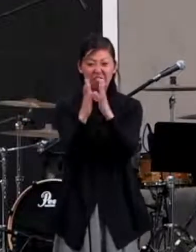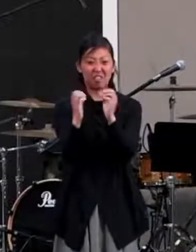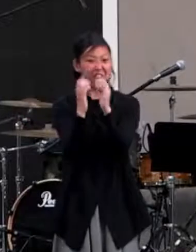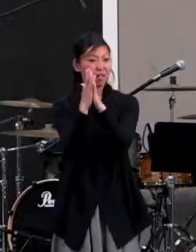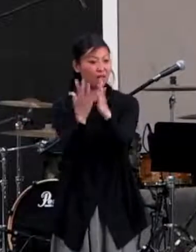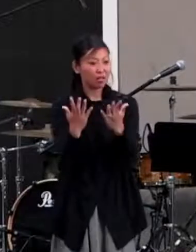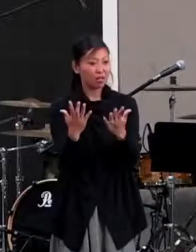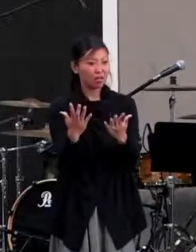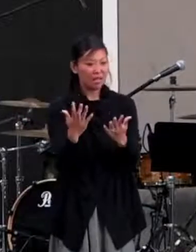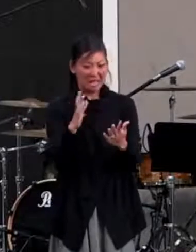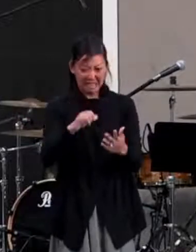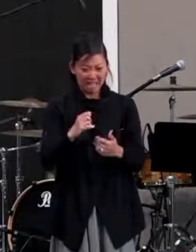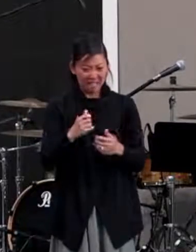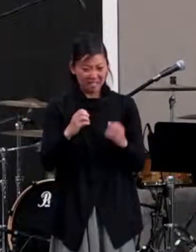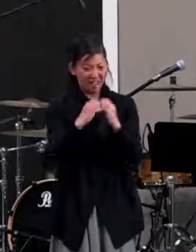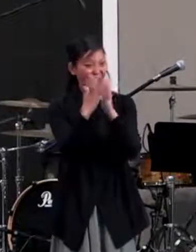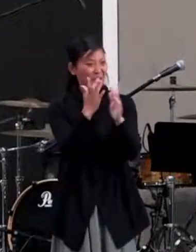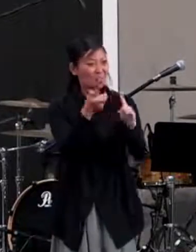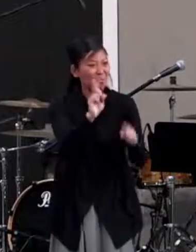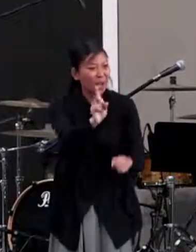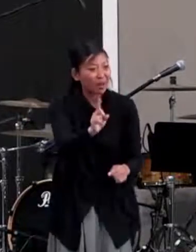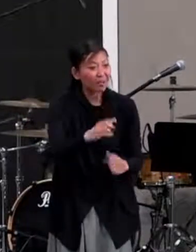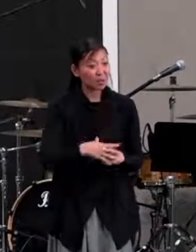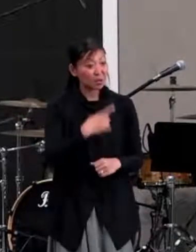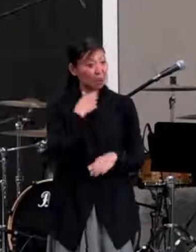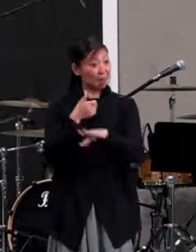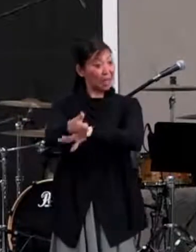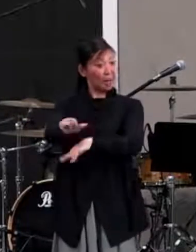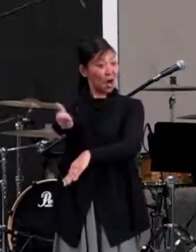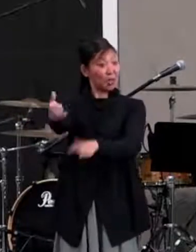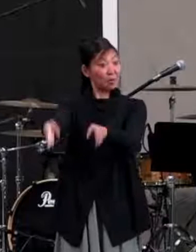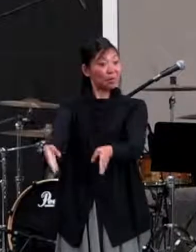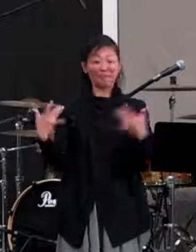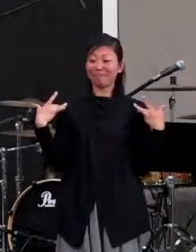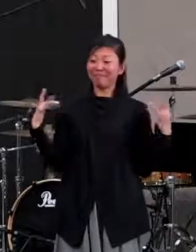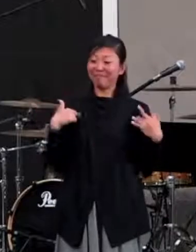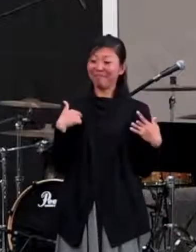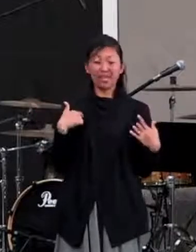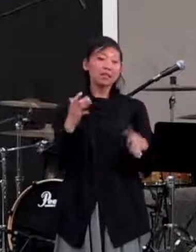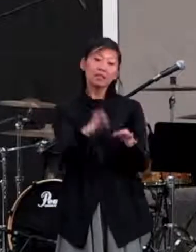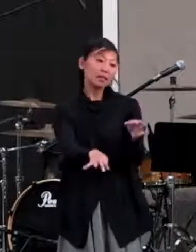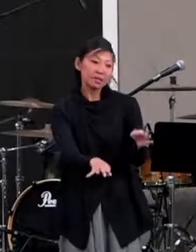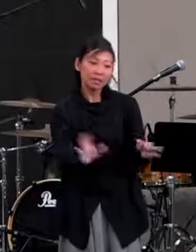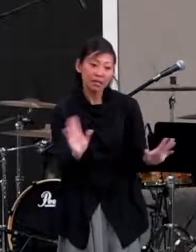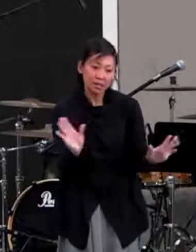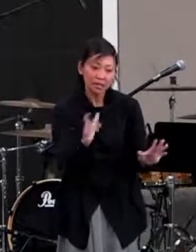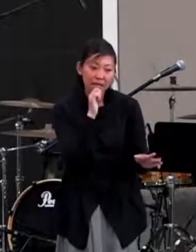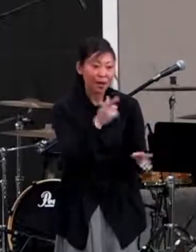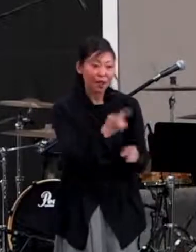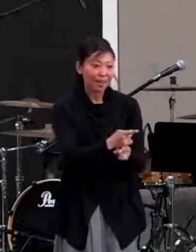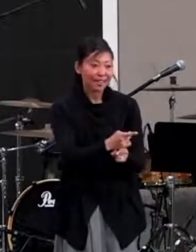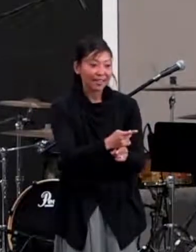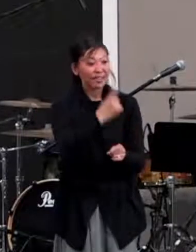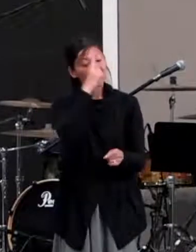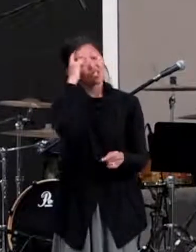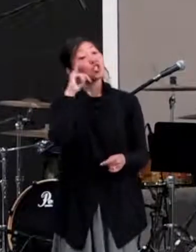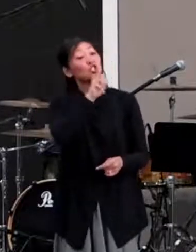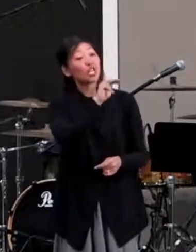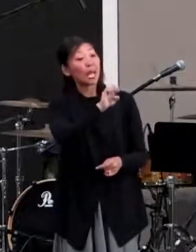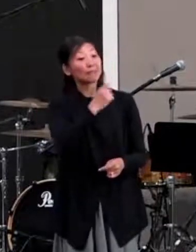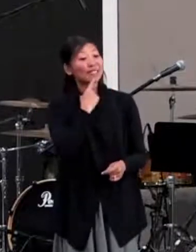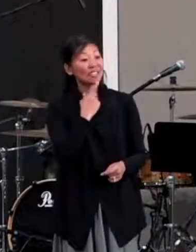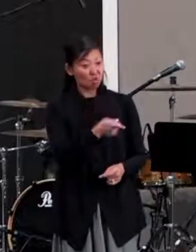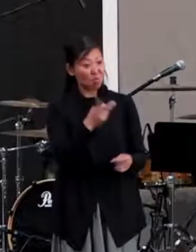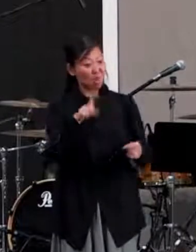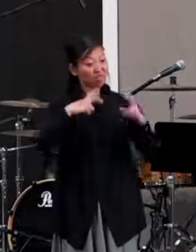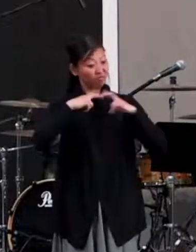come from? To simply say it's your fault is way too simple. Now, James tells us we must look within. And